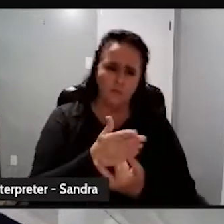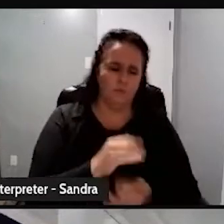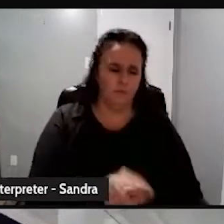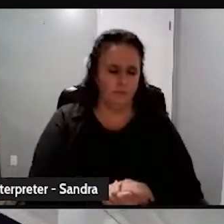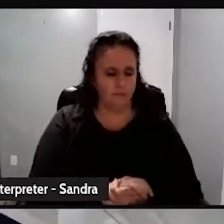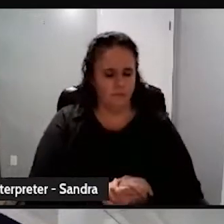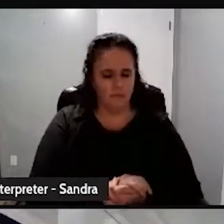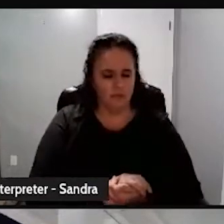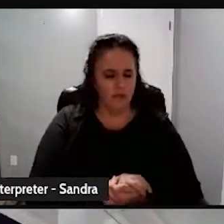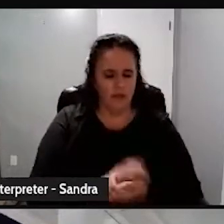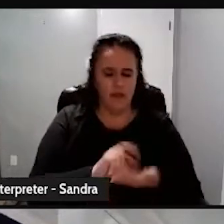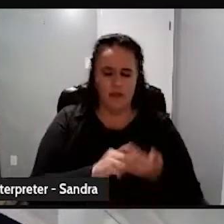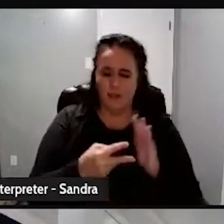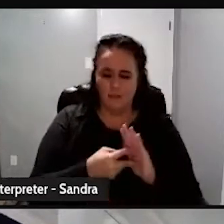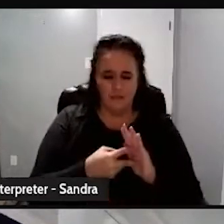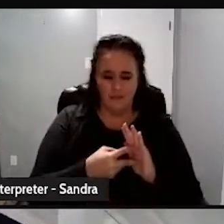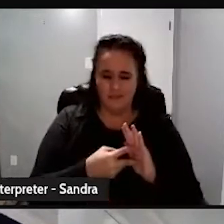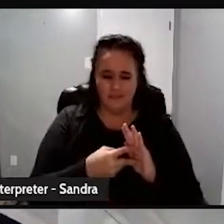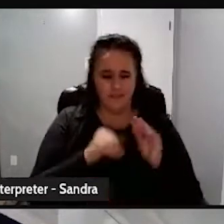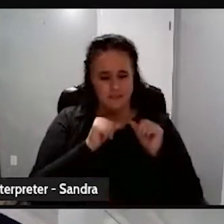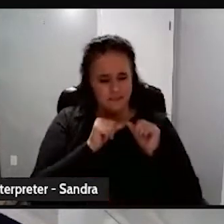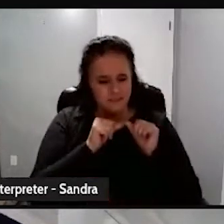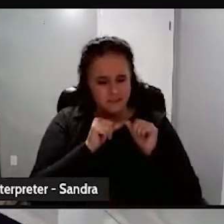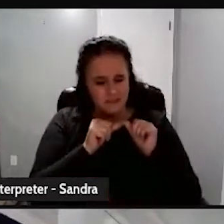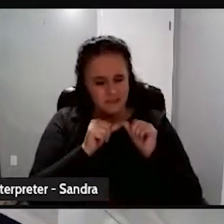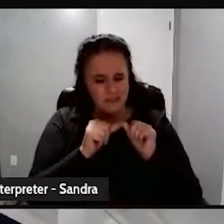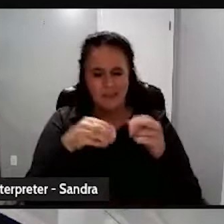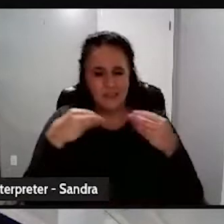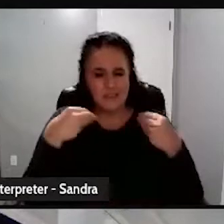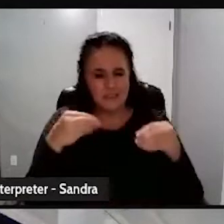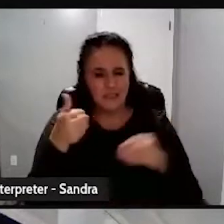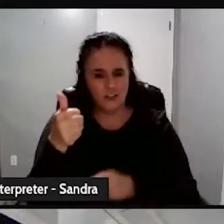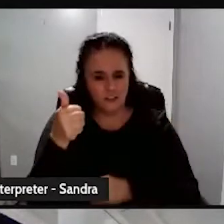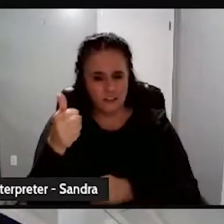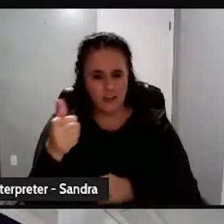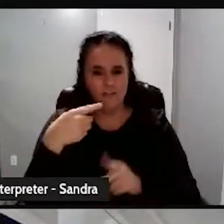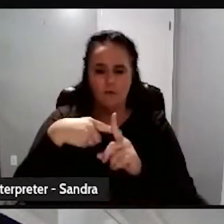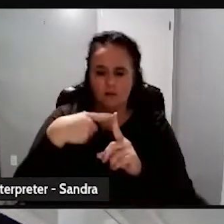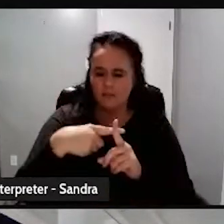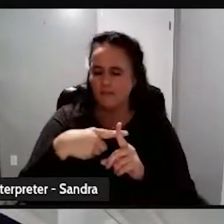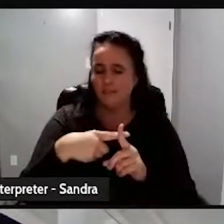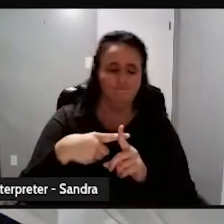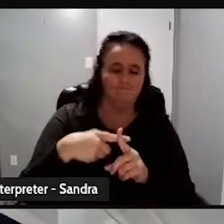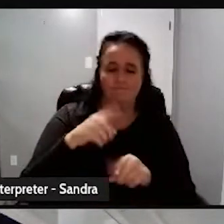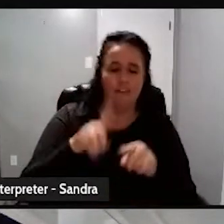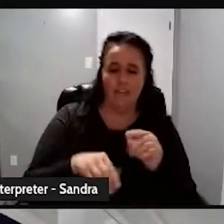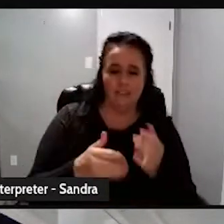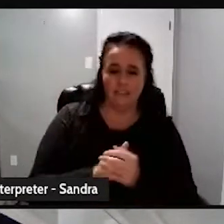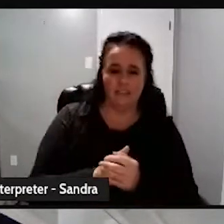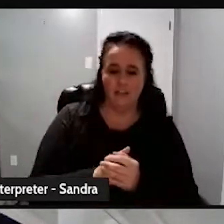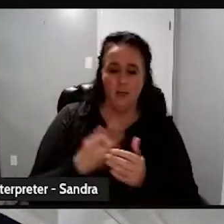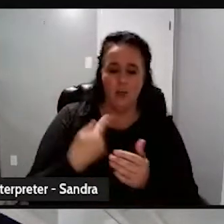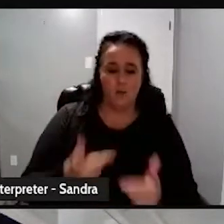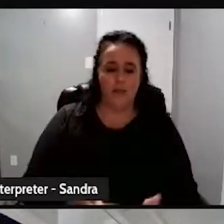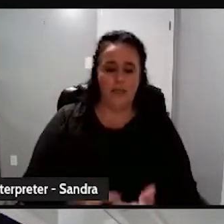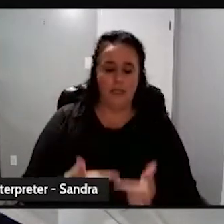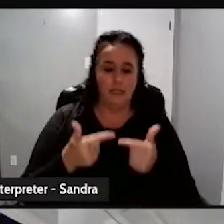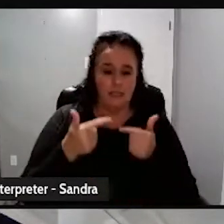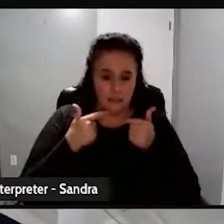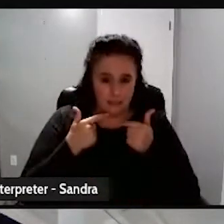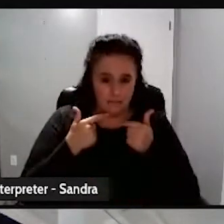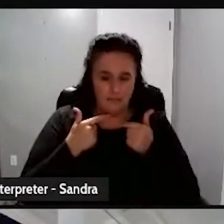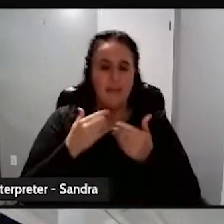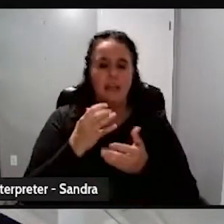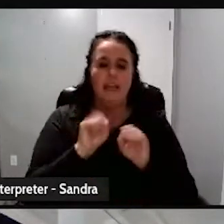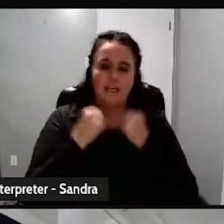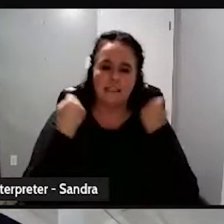make for like a real consistency in selling yourself in a positive way, which, because we live in a capitalist society, the